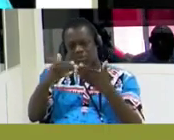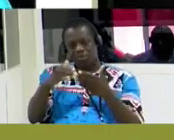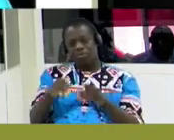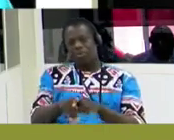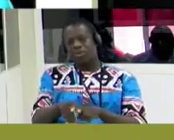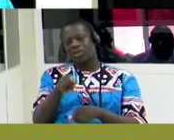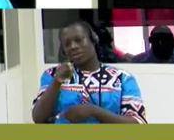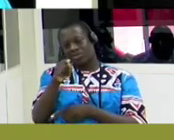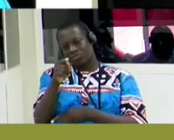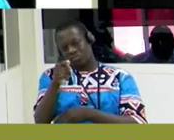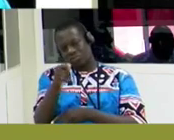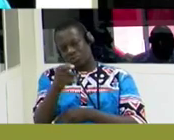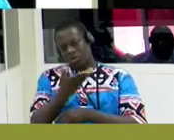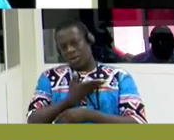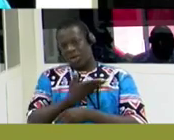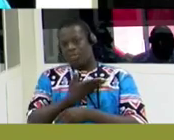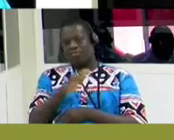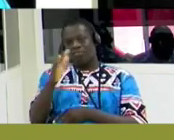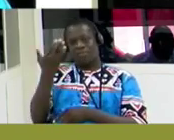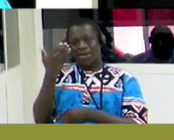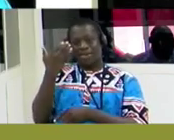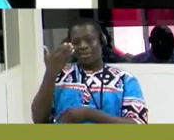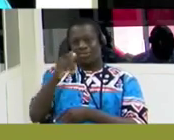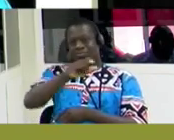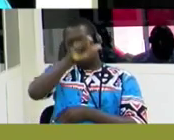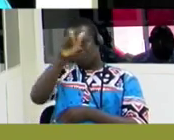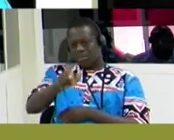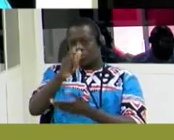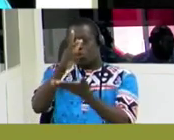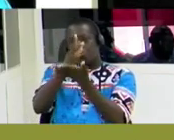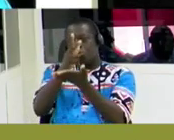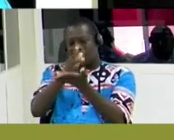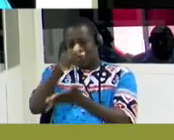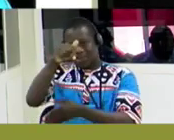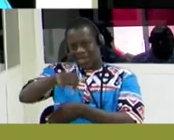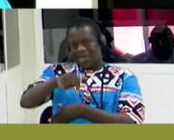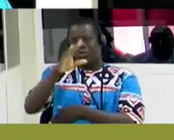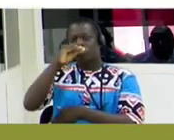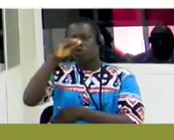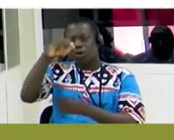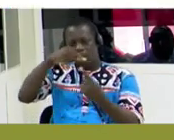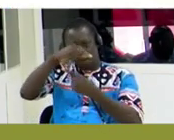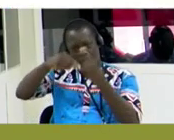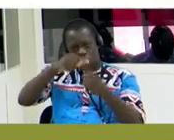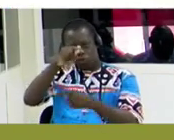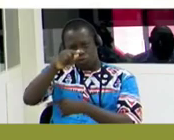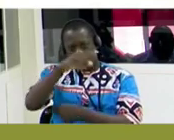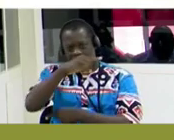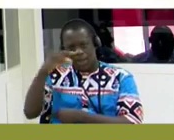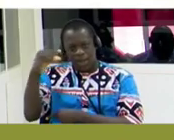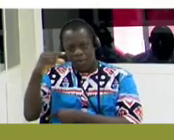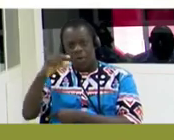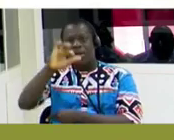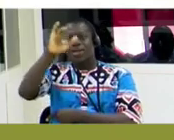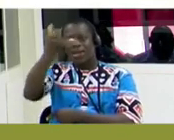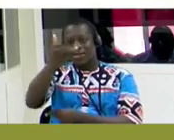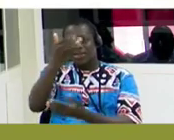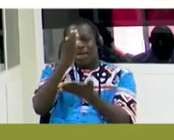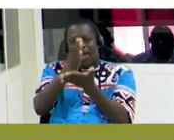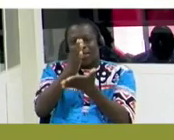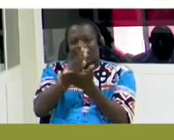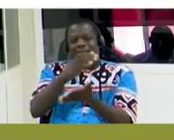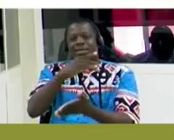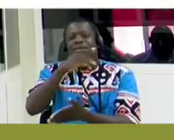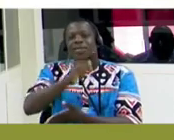that you have been adversely mentioned? Exactly, sir. What do you mean by that? Could you say